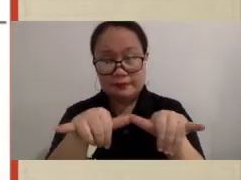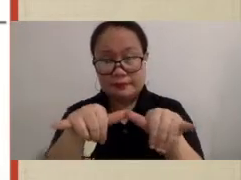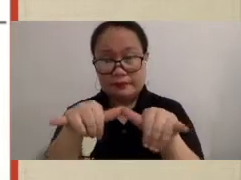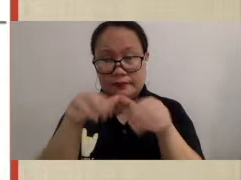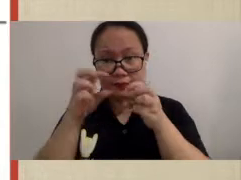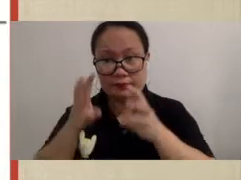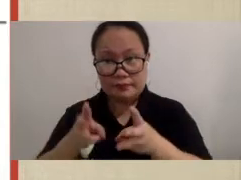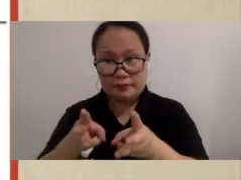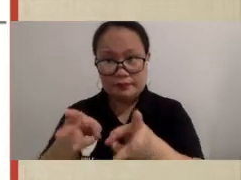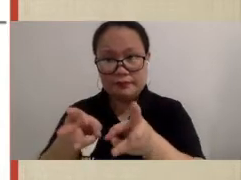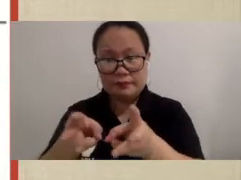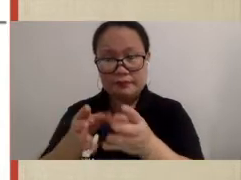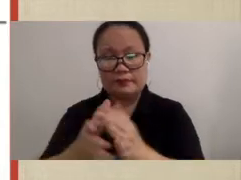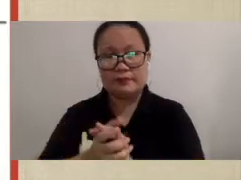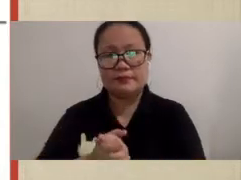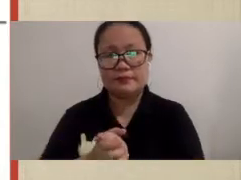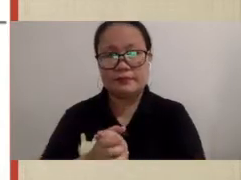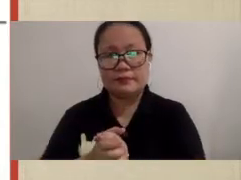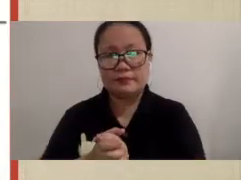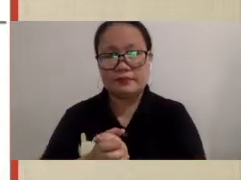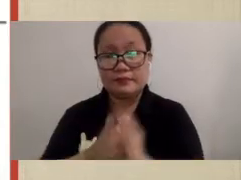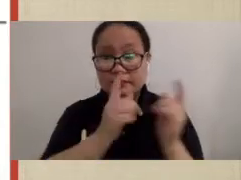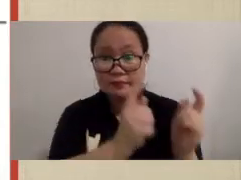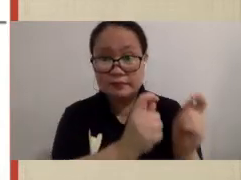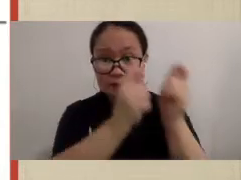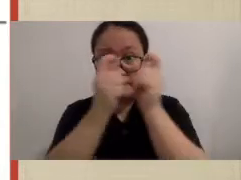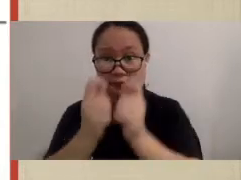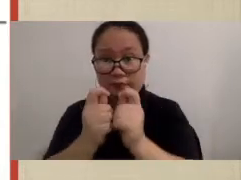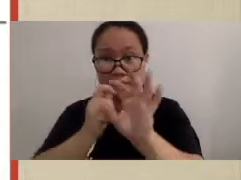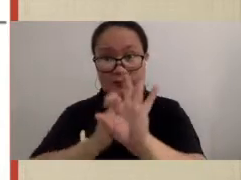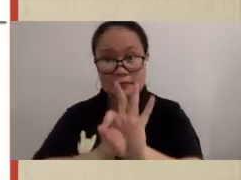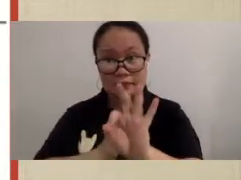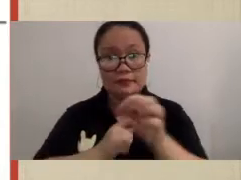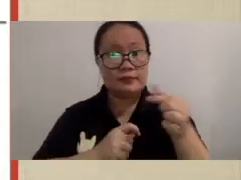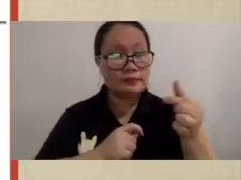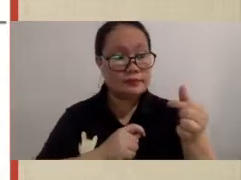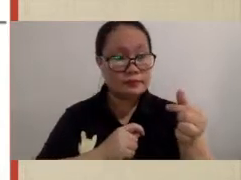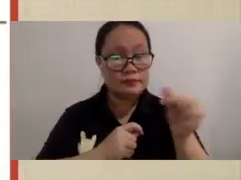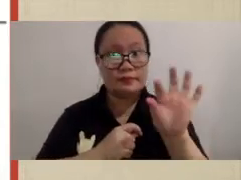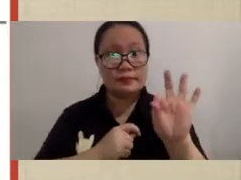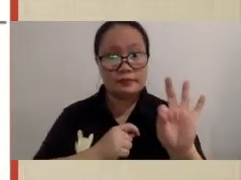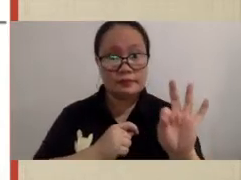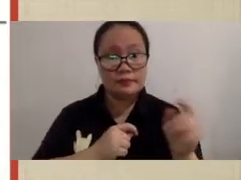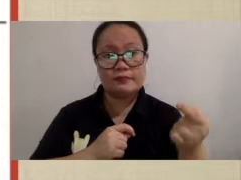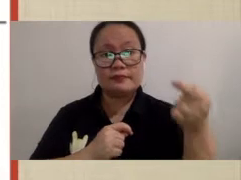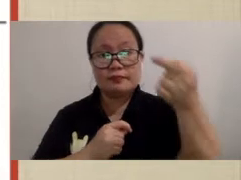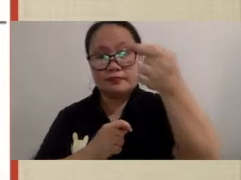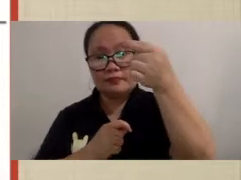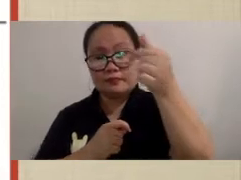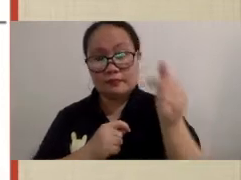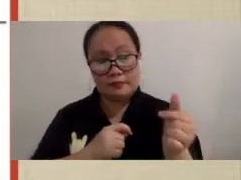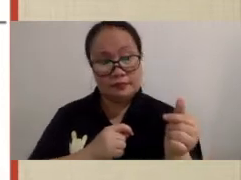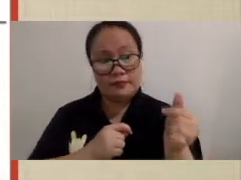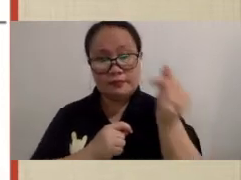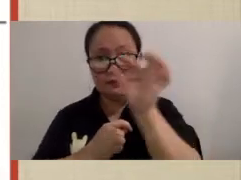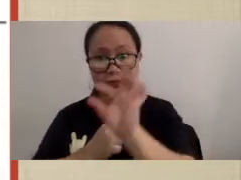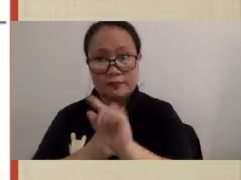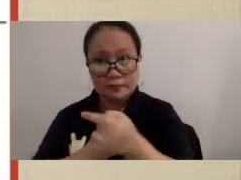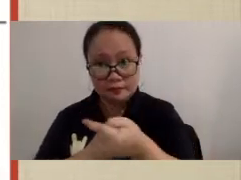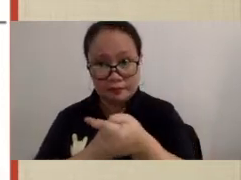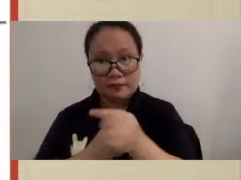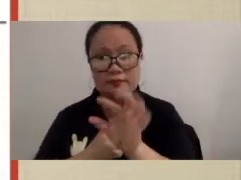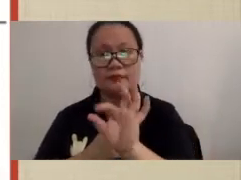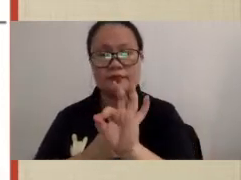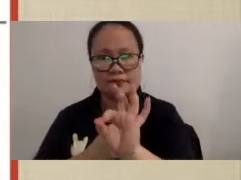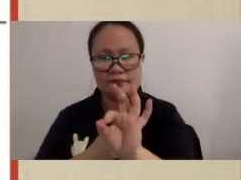it into standard form. Lipat natin si 9. So